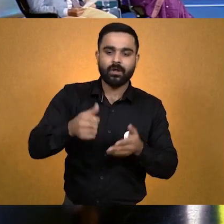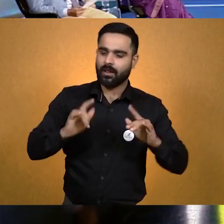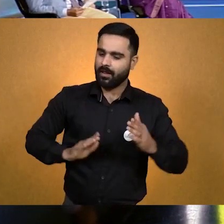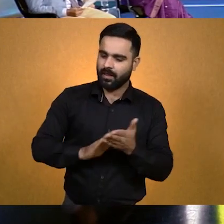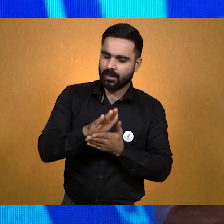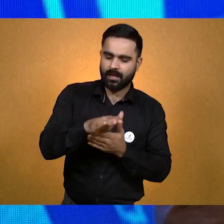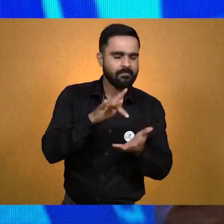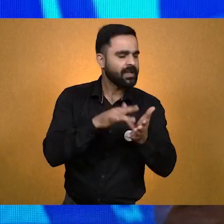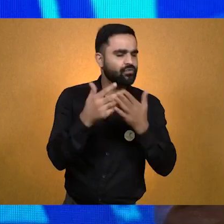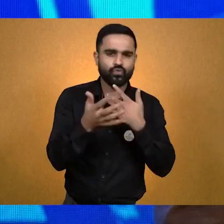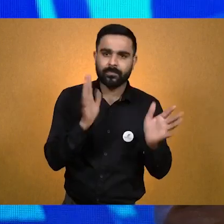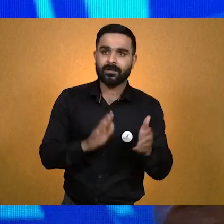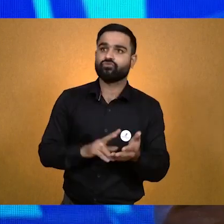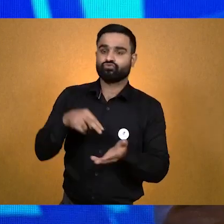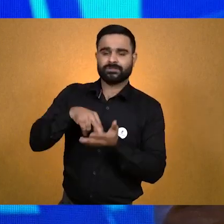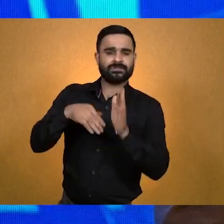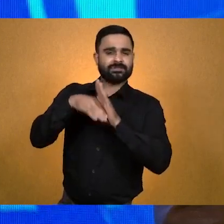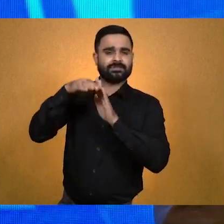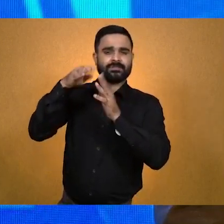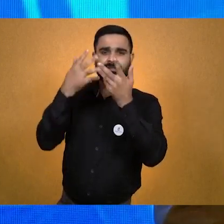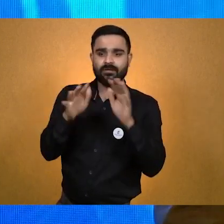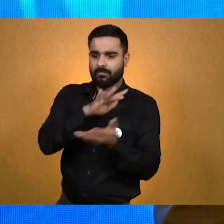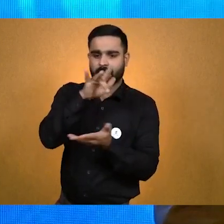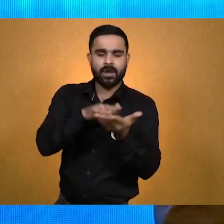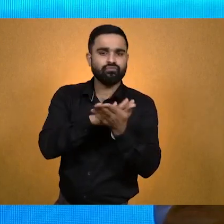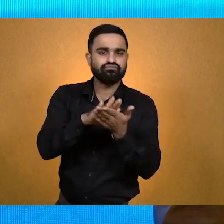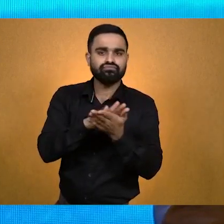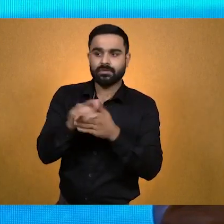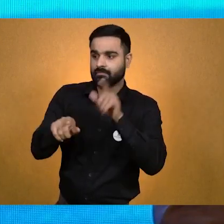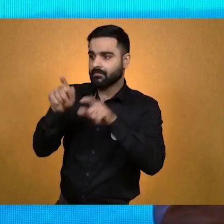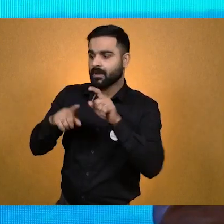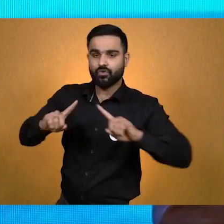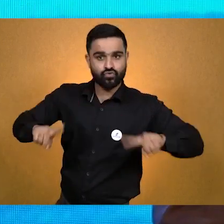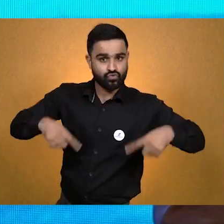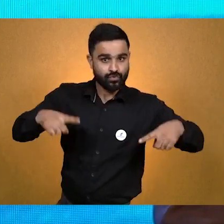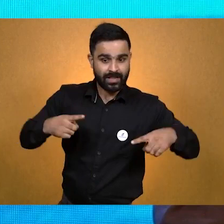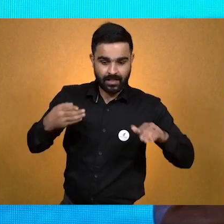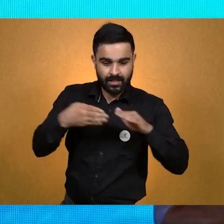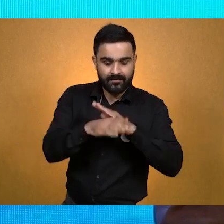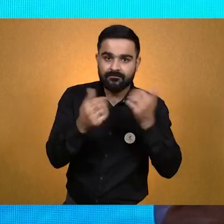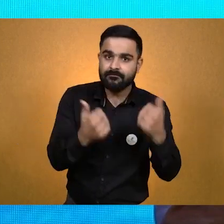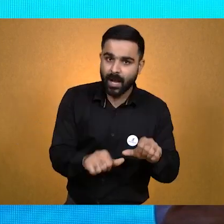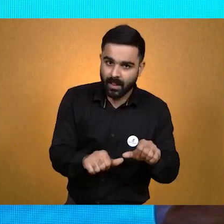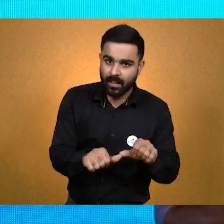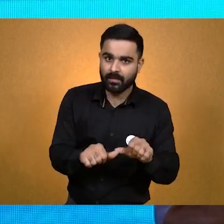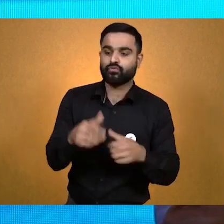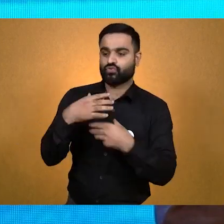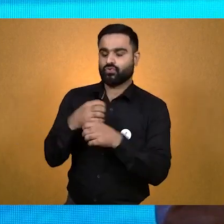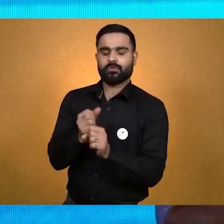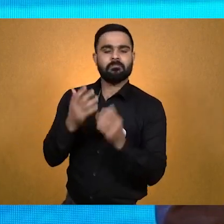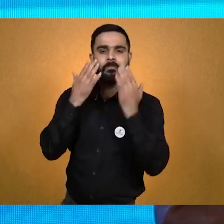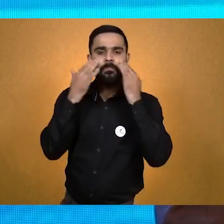everywhere, to the stage, anywhere. There's no place where somebody on a wheelchair can't reach. So making it